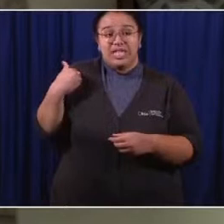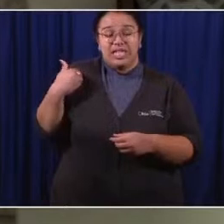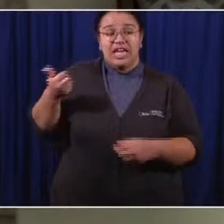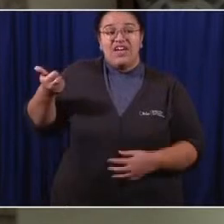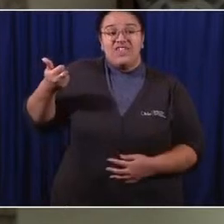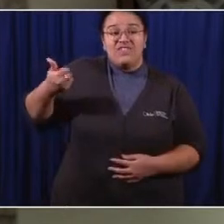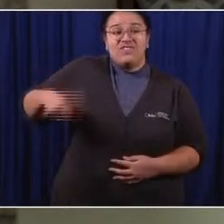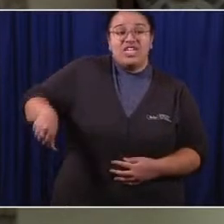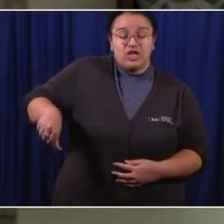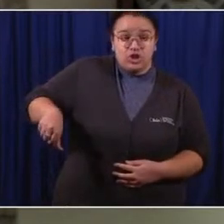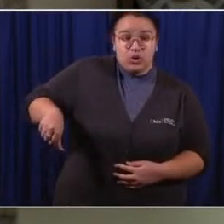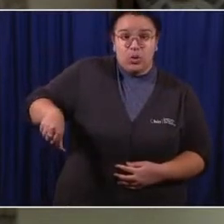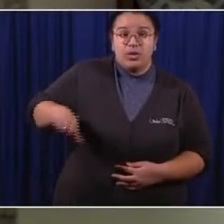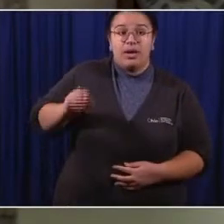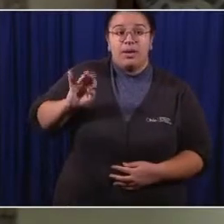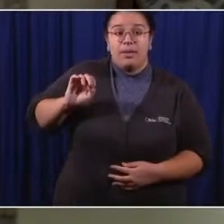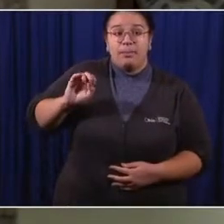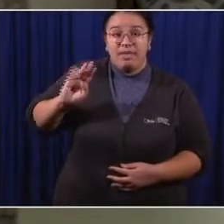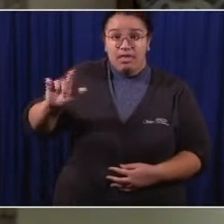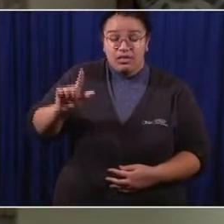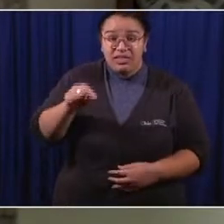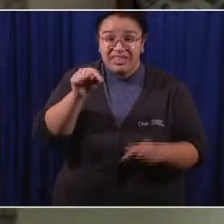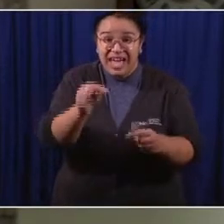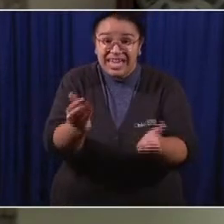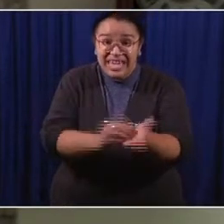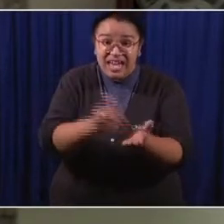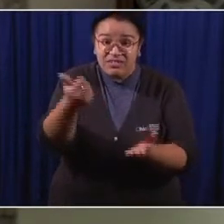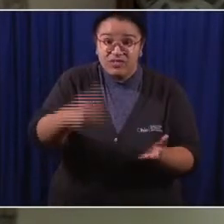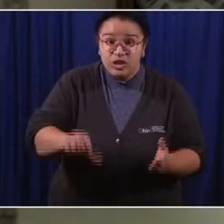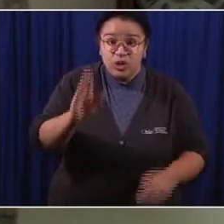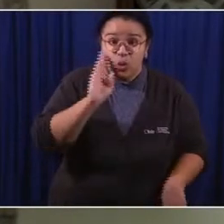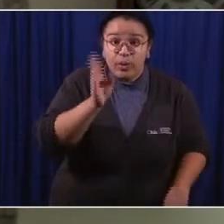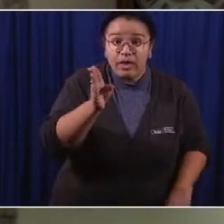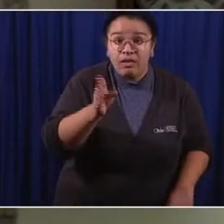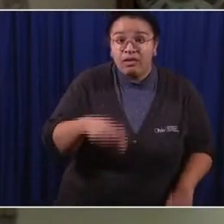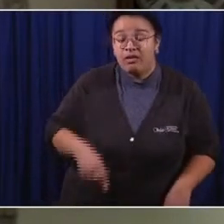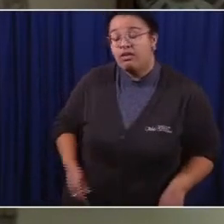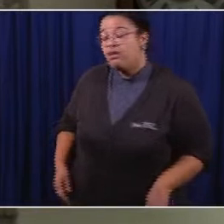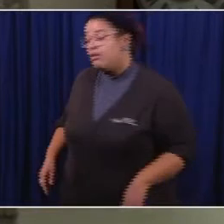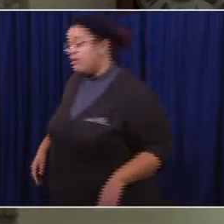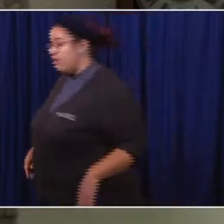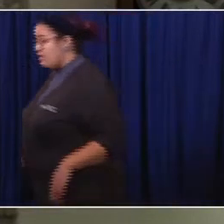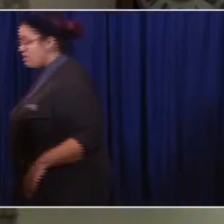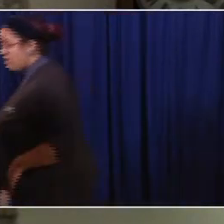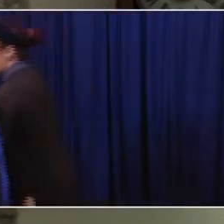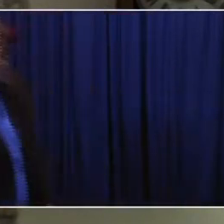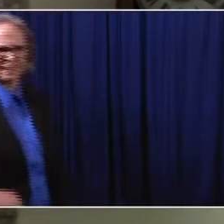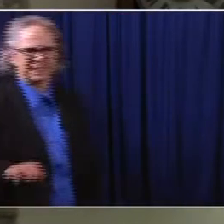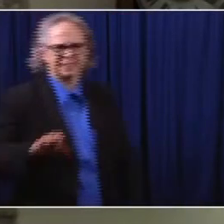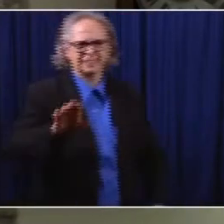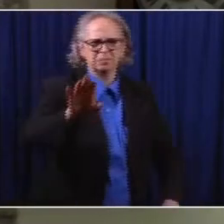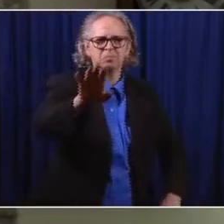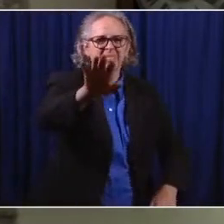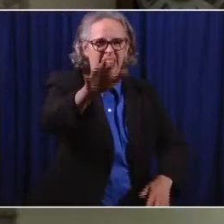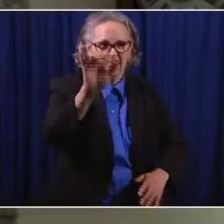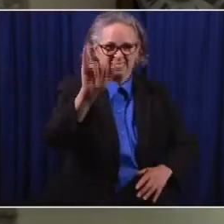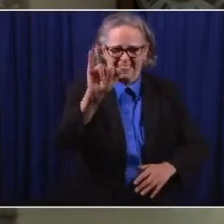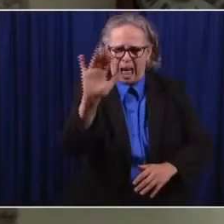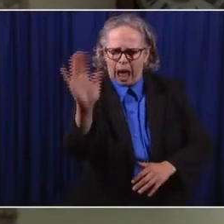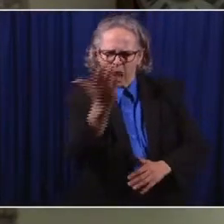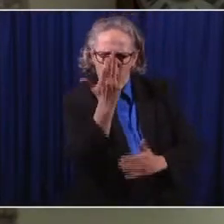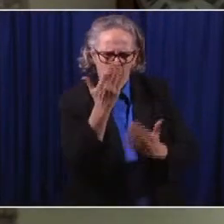I've not looked at the language. I'm going to look at the language. But I think the most important thing to tell the people of the state of Ohio is,